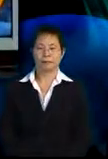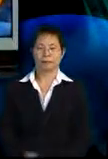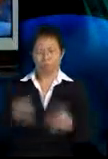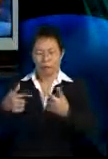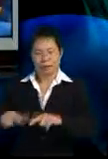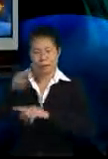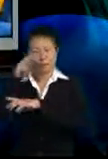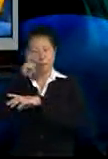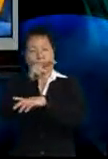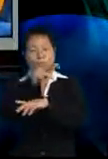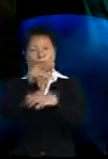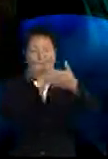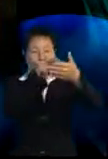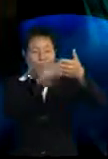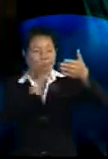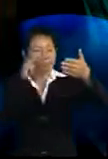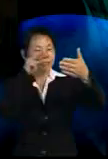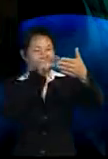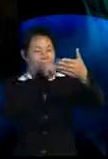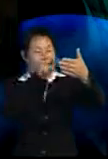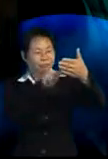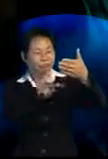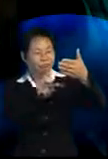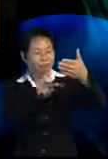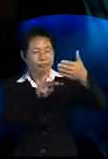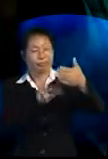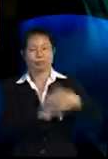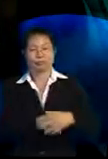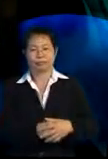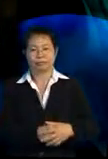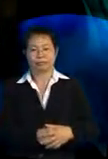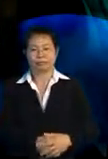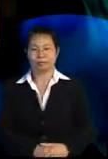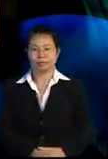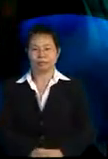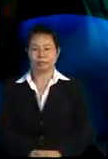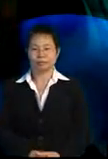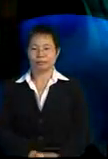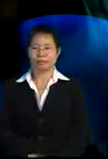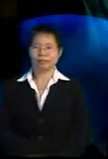Let's look at the readings.